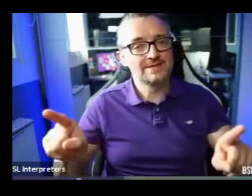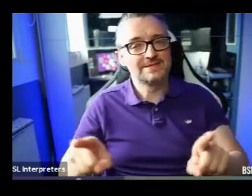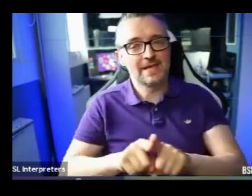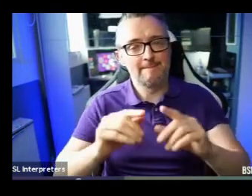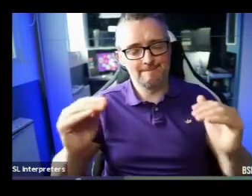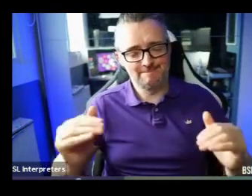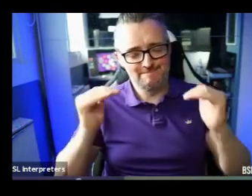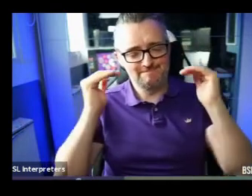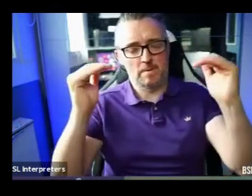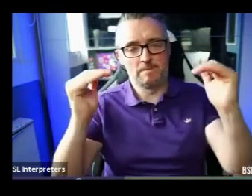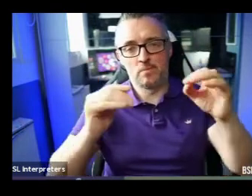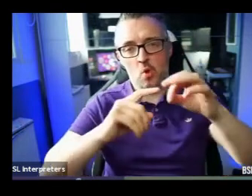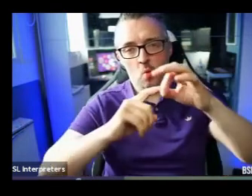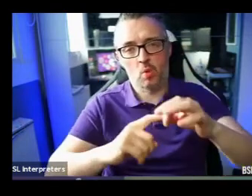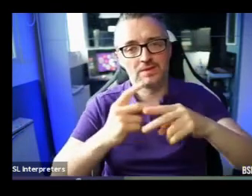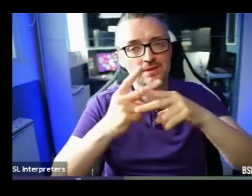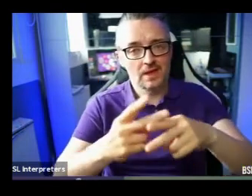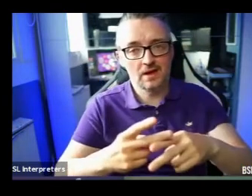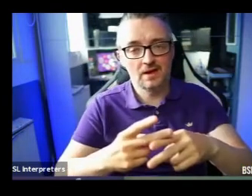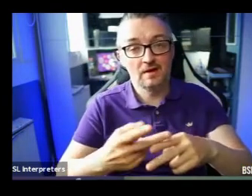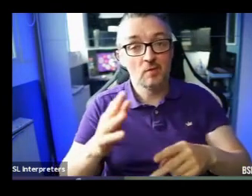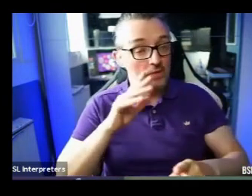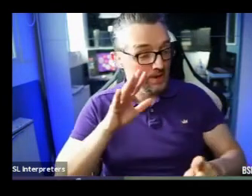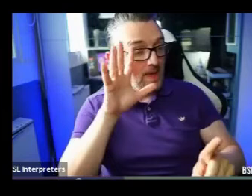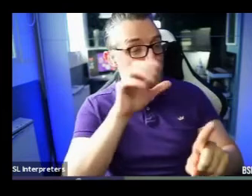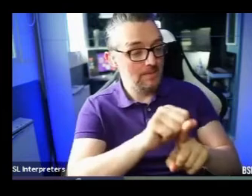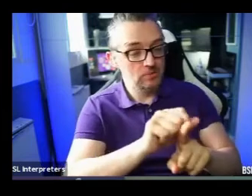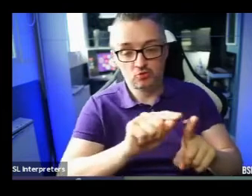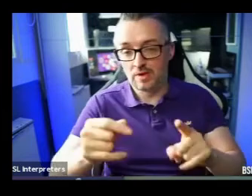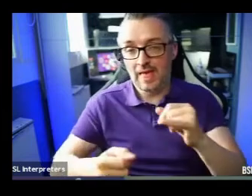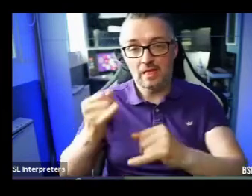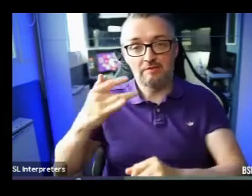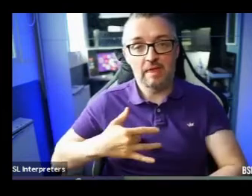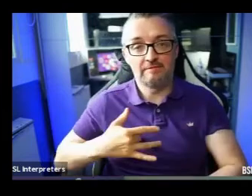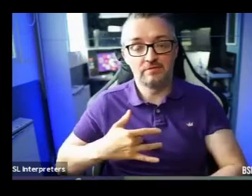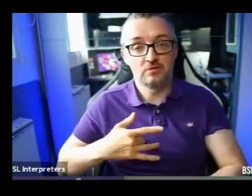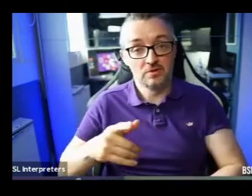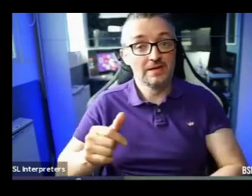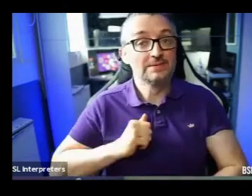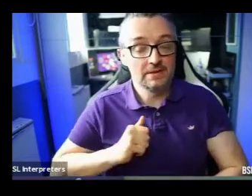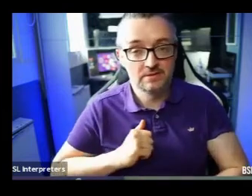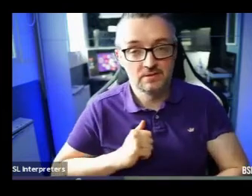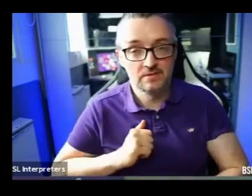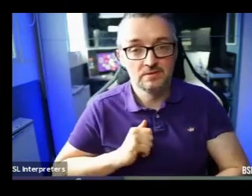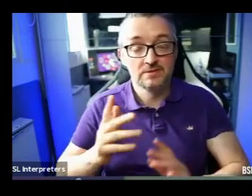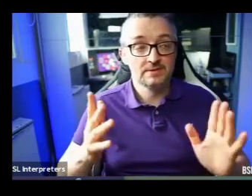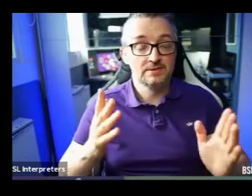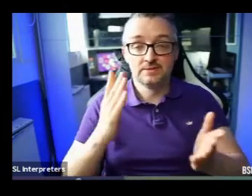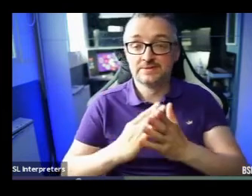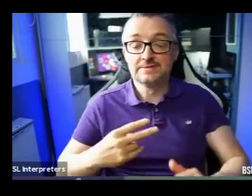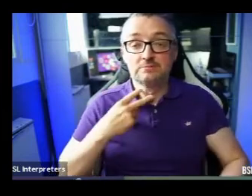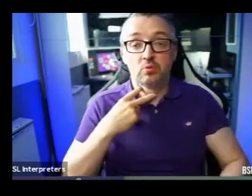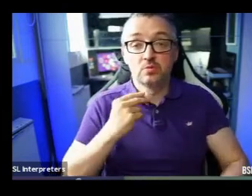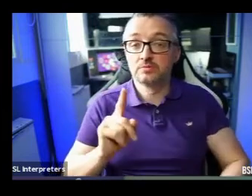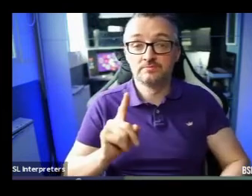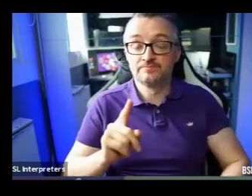the same high quality standard of care from the point of diagnosis to end of life. And I'm